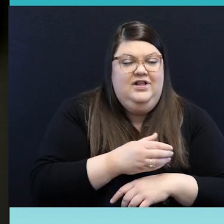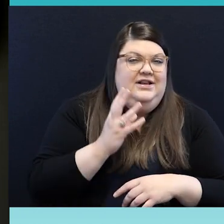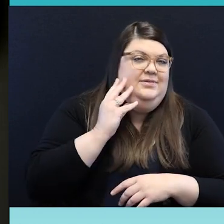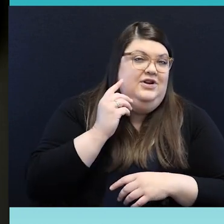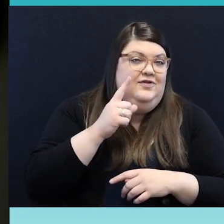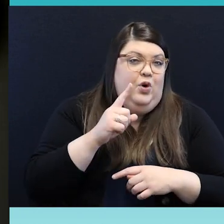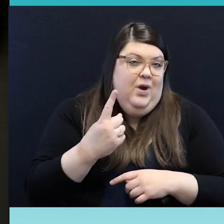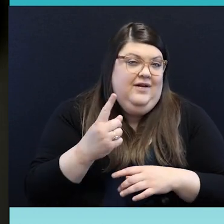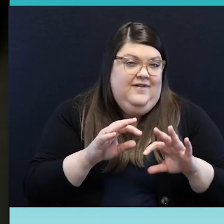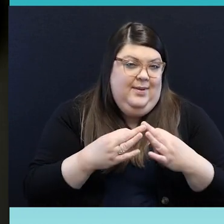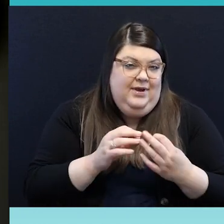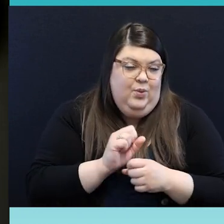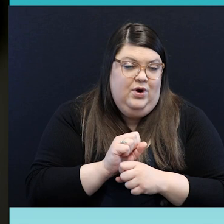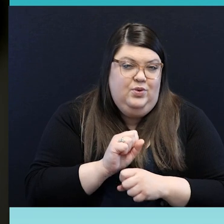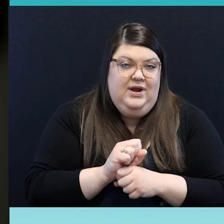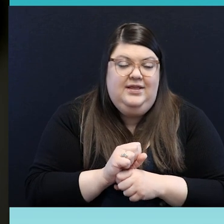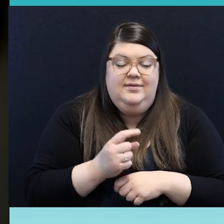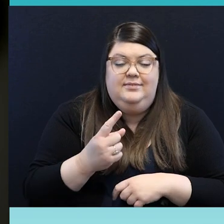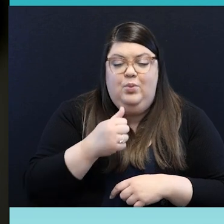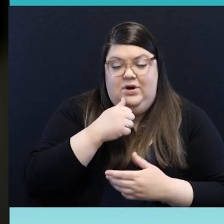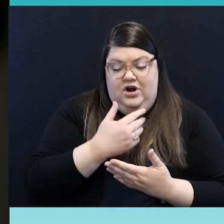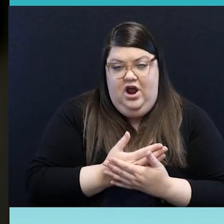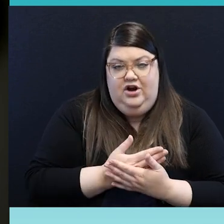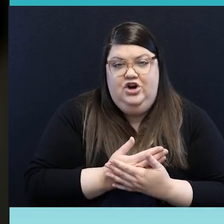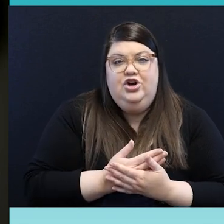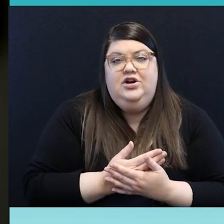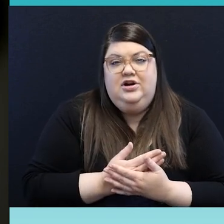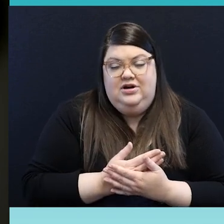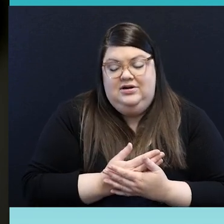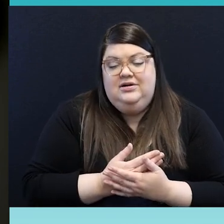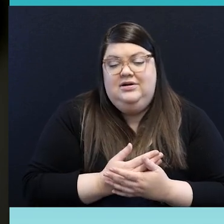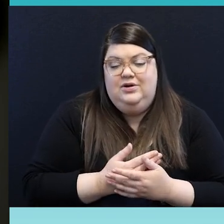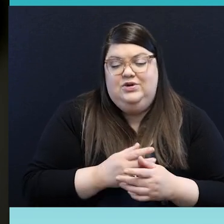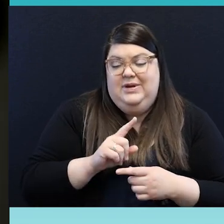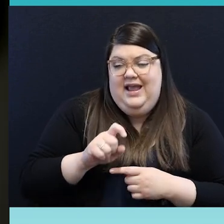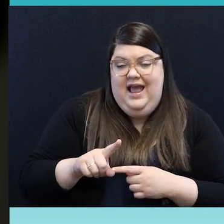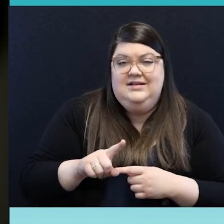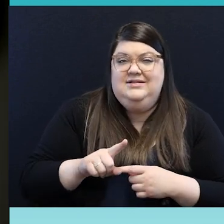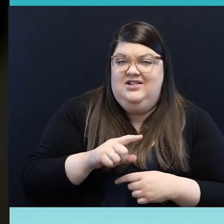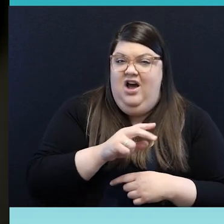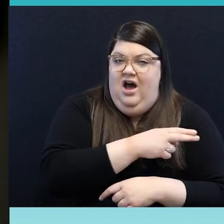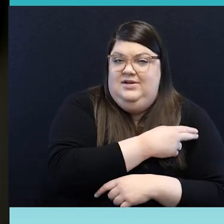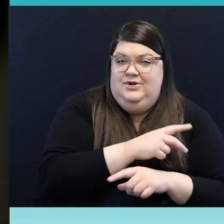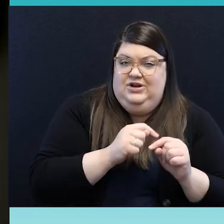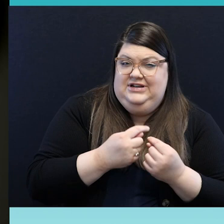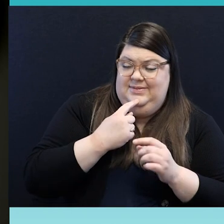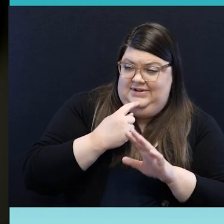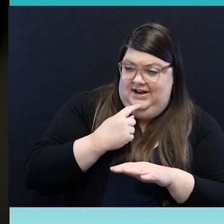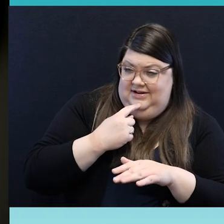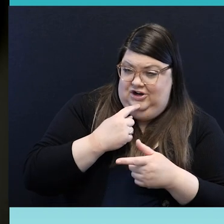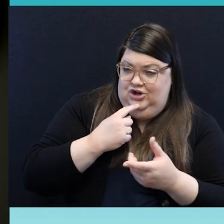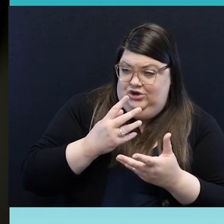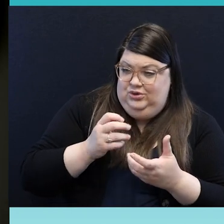a family that I worked with. A daughter was being asked by the hospital team if they wanted her father, who had